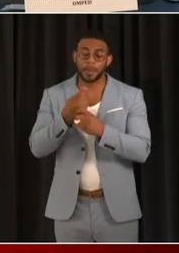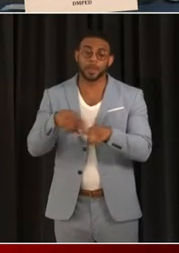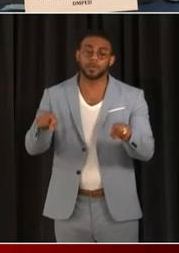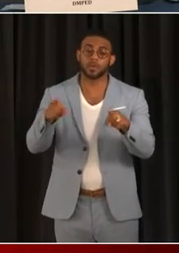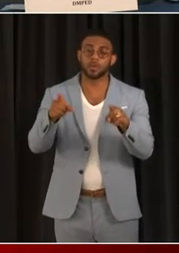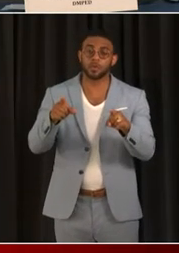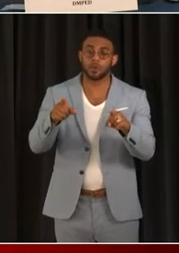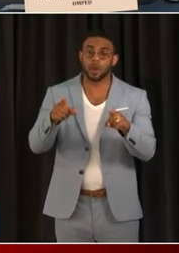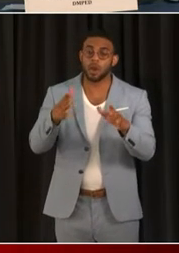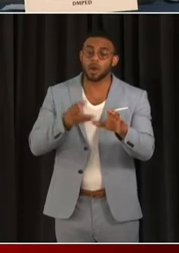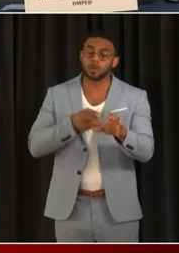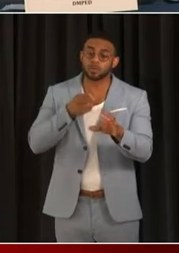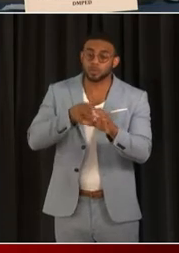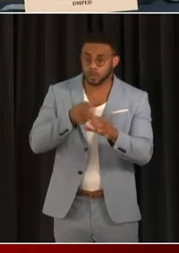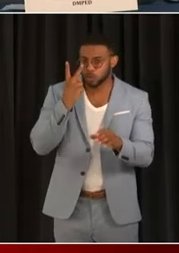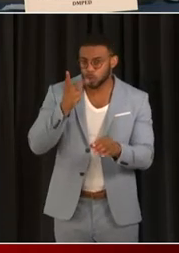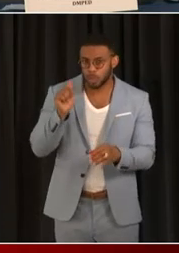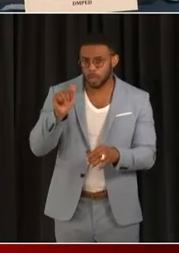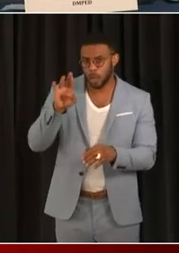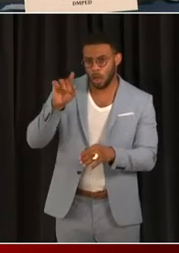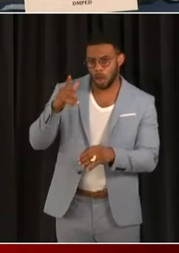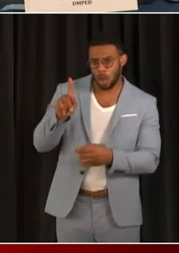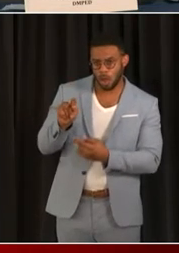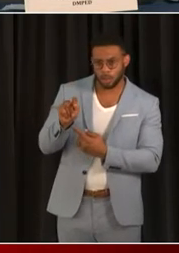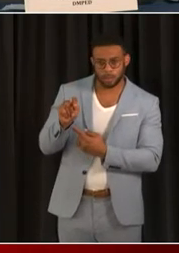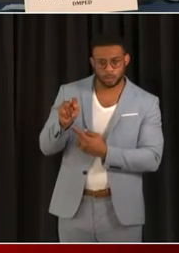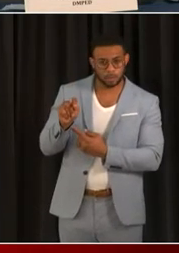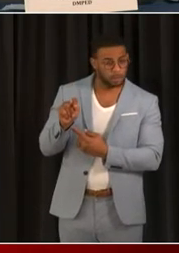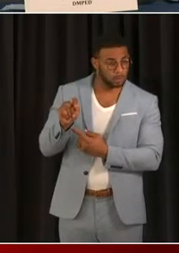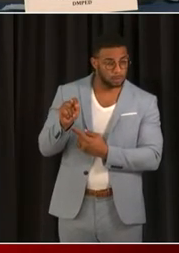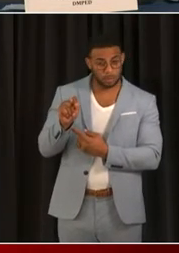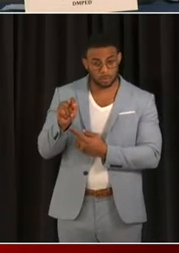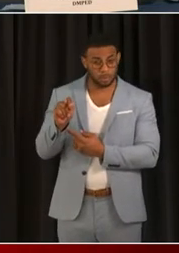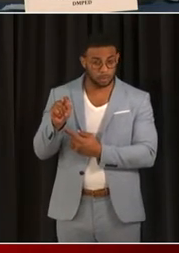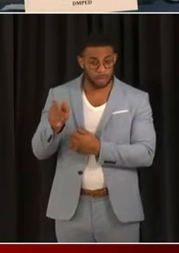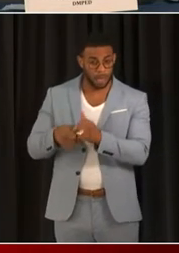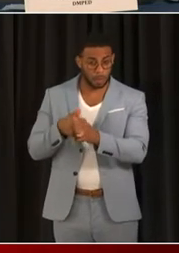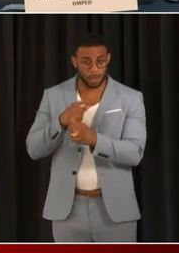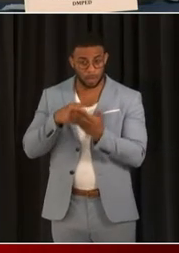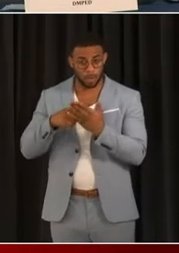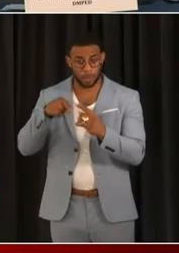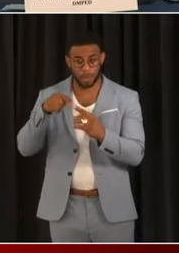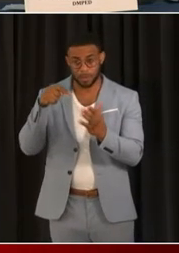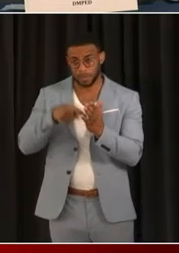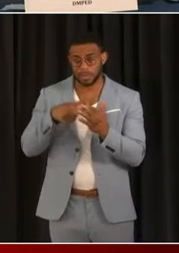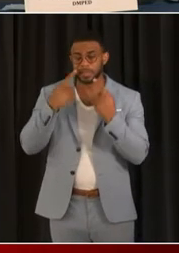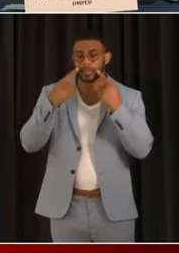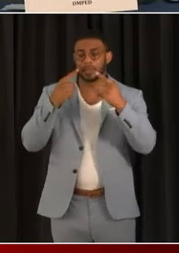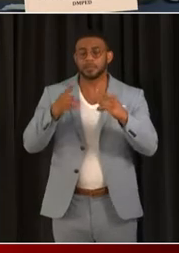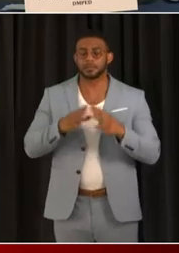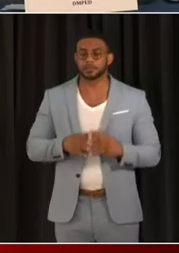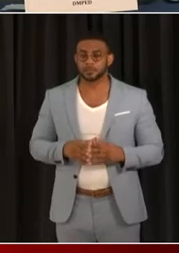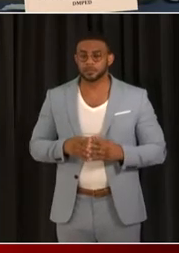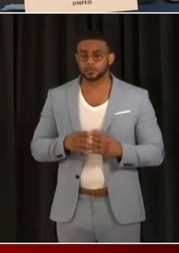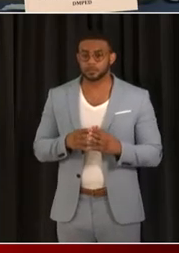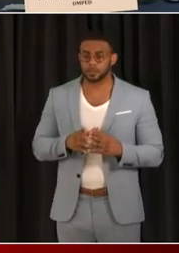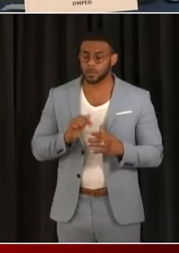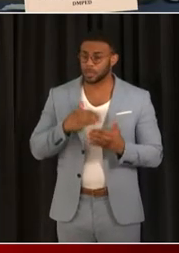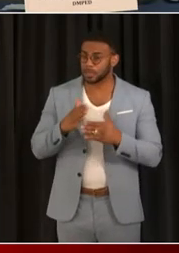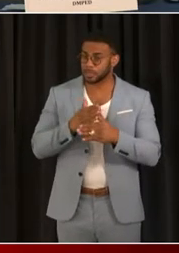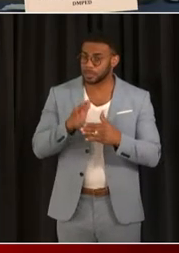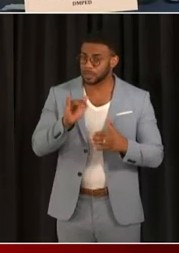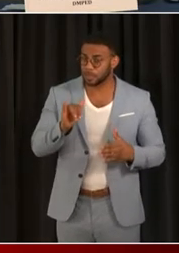Many of you all saw the August, I believe 4th update that talked about this announcement.